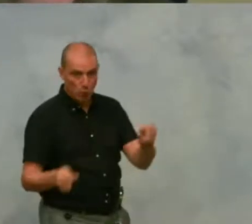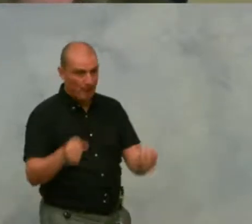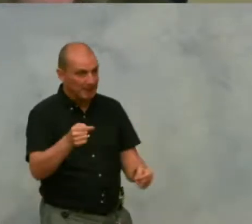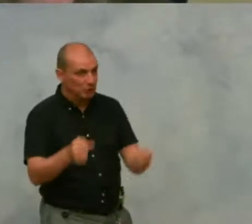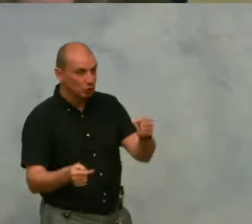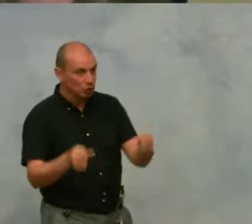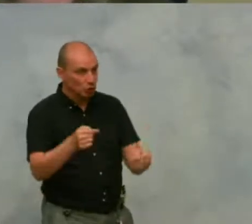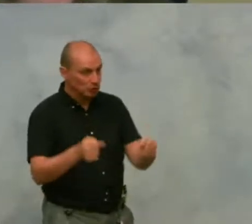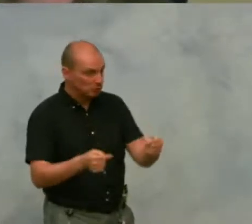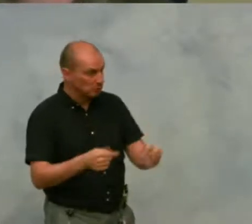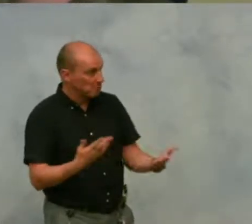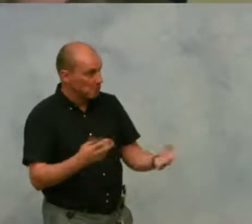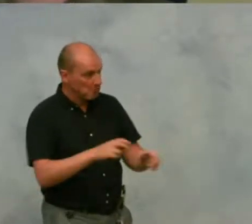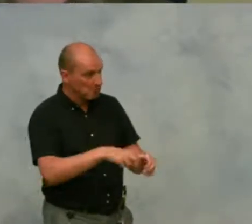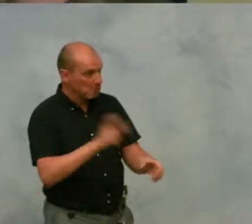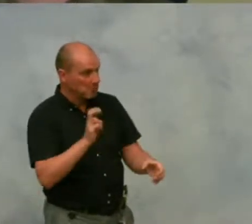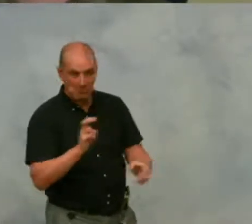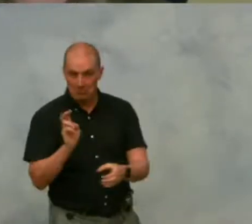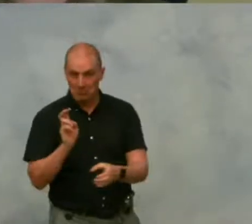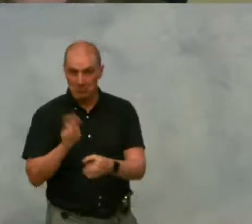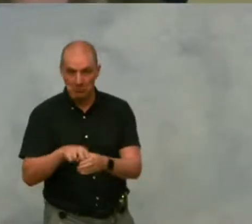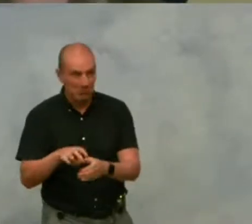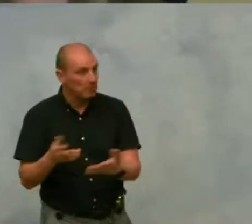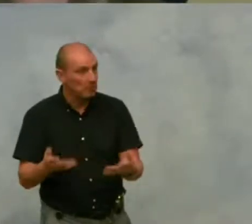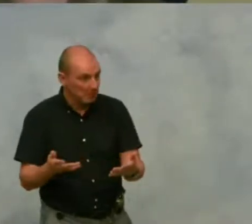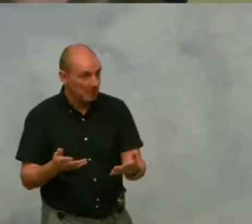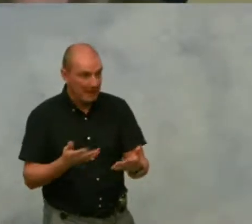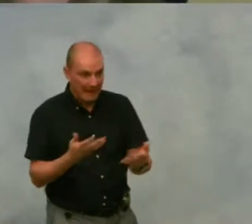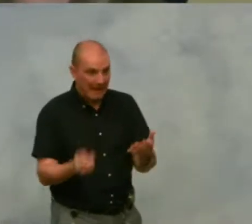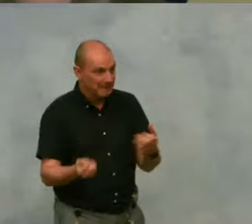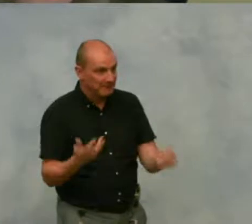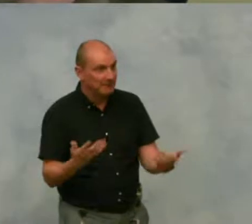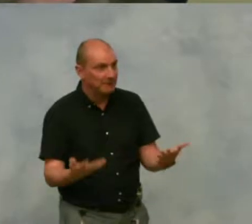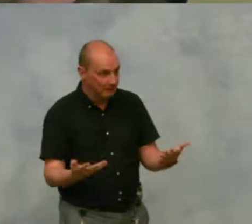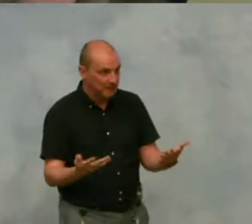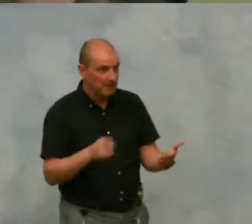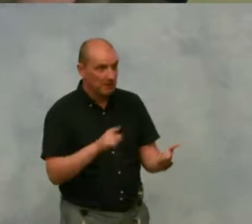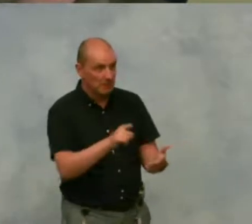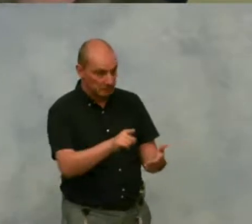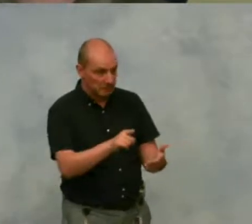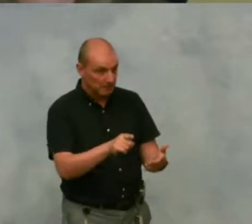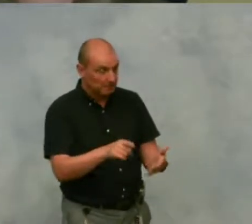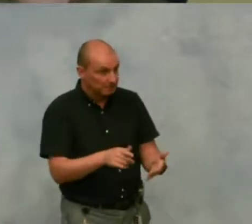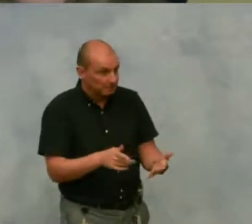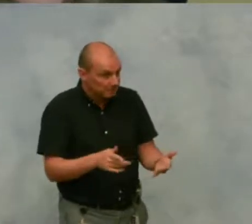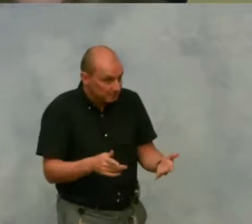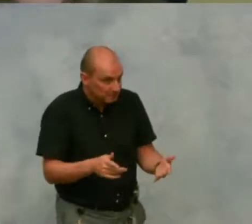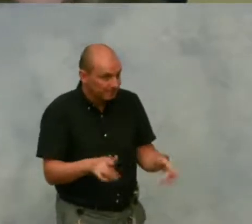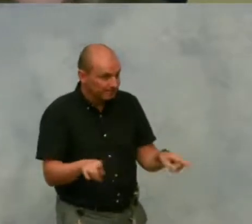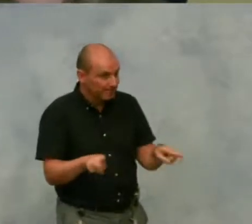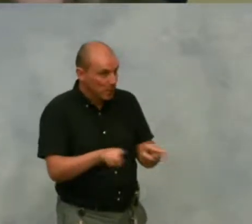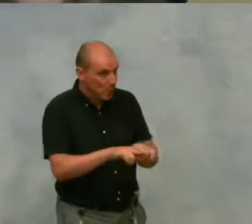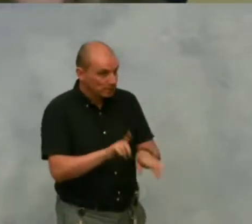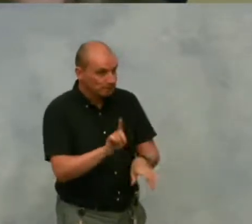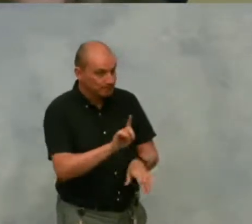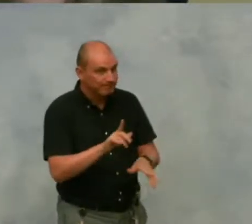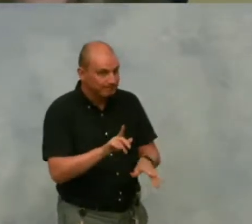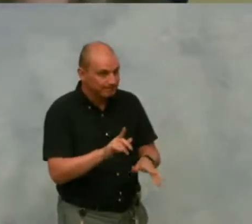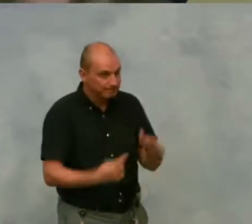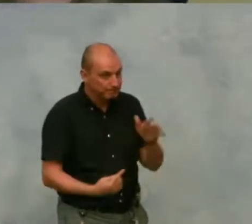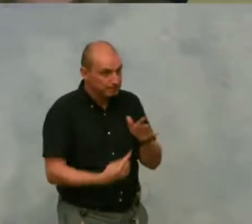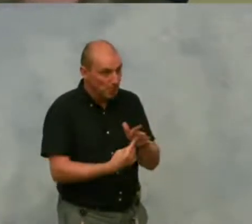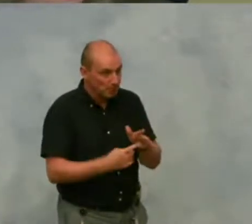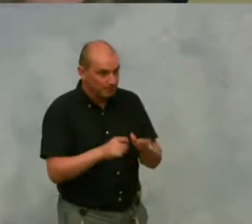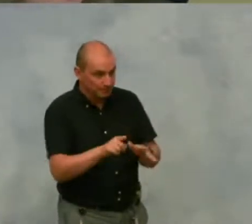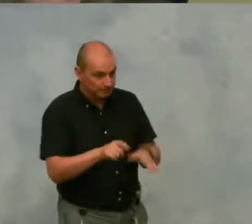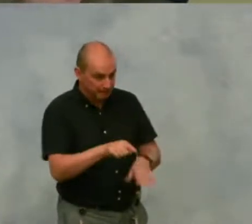changing feel in there. And probably the other component that we would feature would be around about employee wellbeing. And